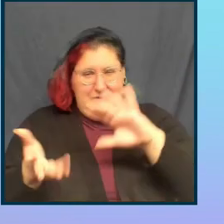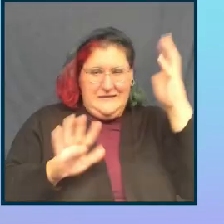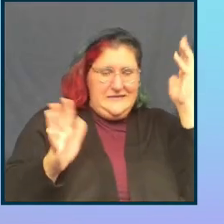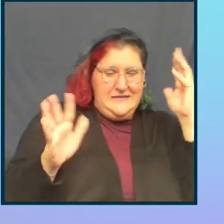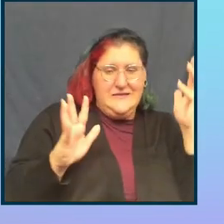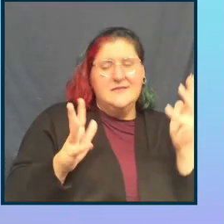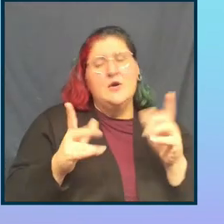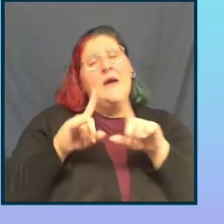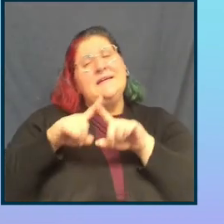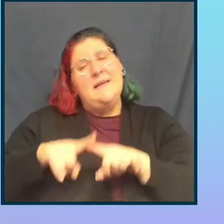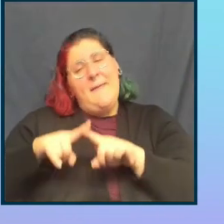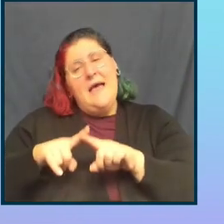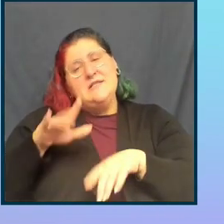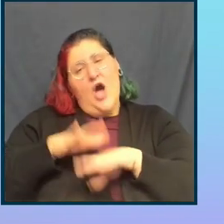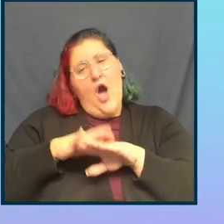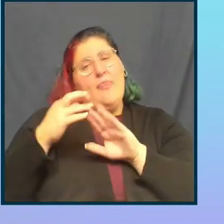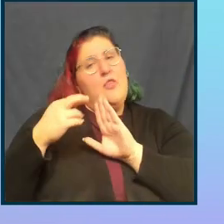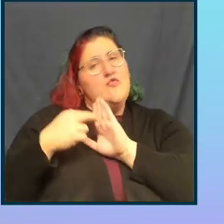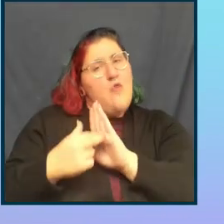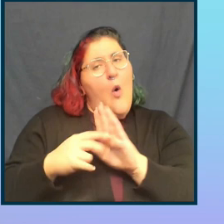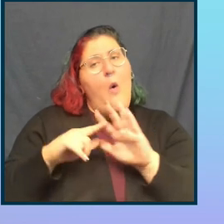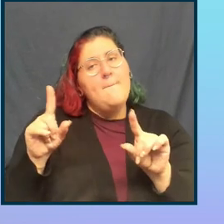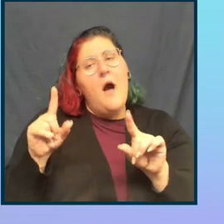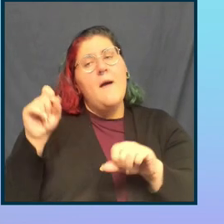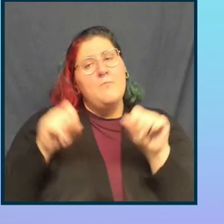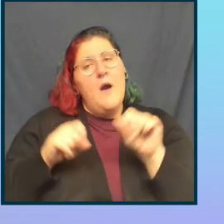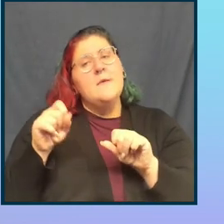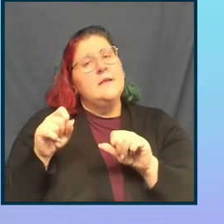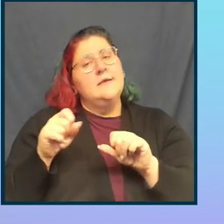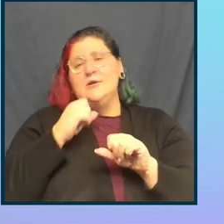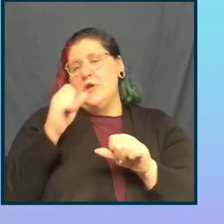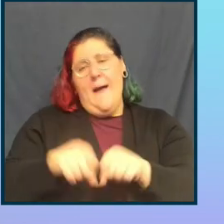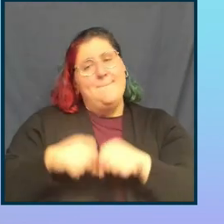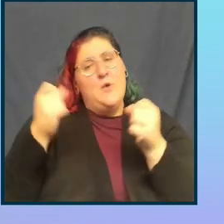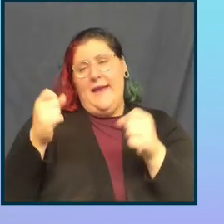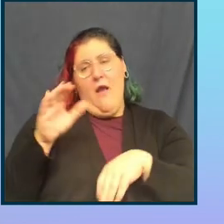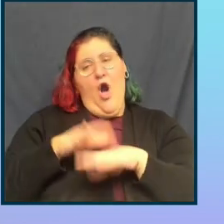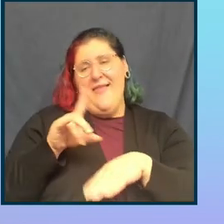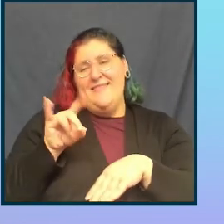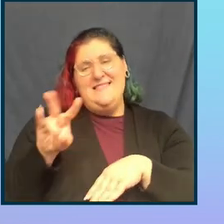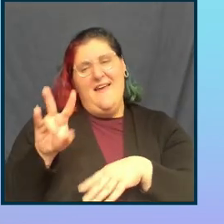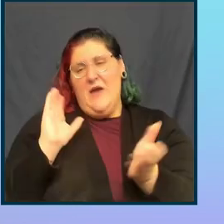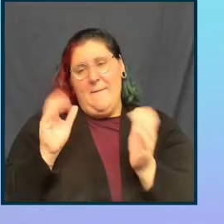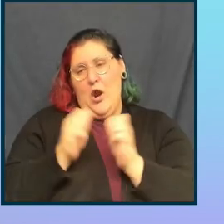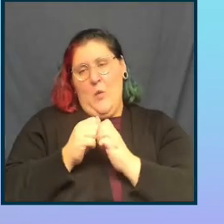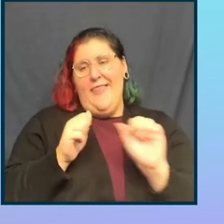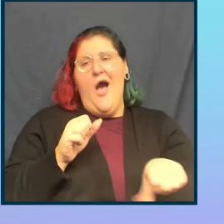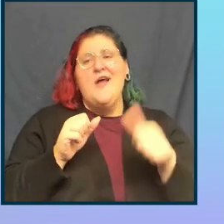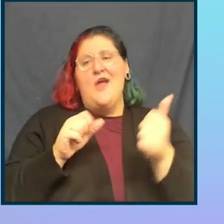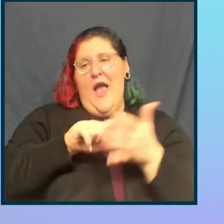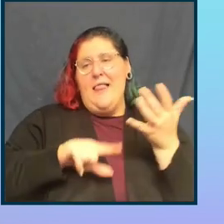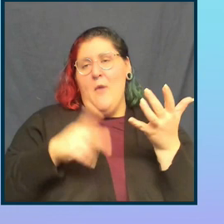It really depends on the role, but you are more likely to not break something on a div than versus another element that has a